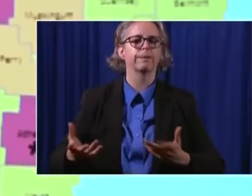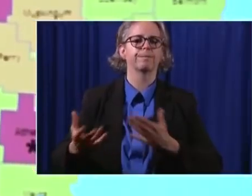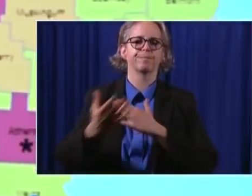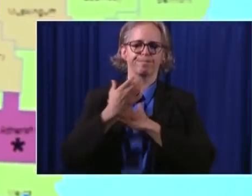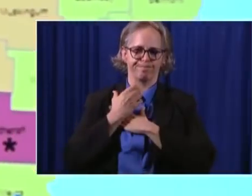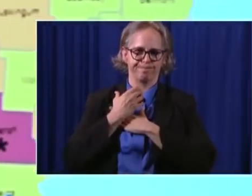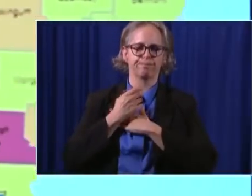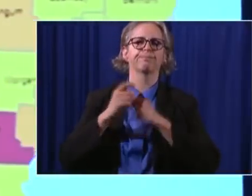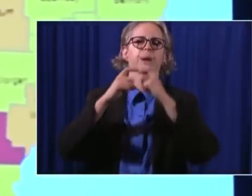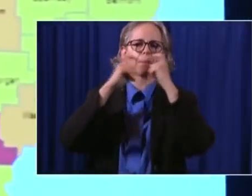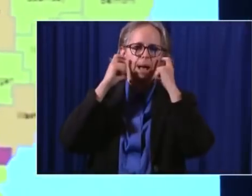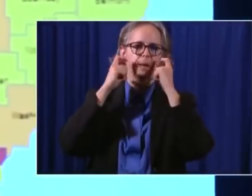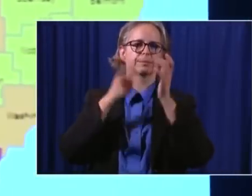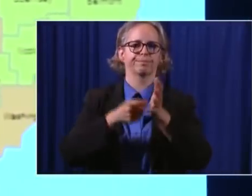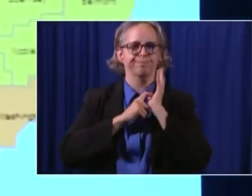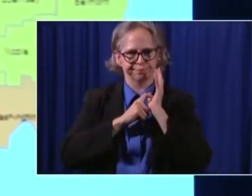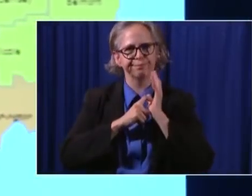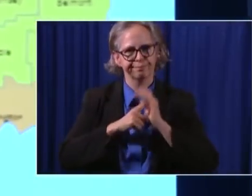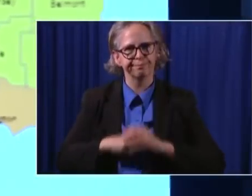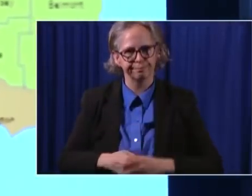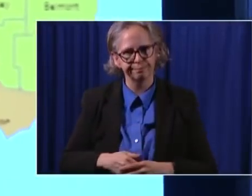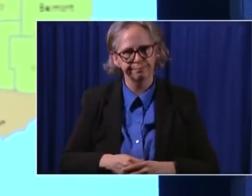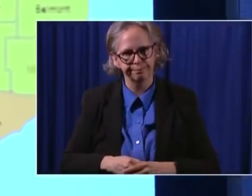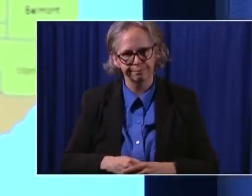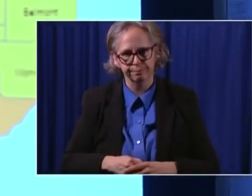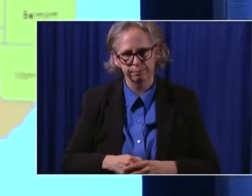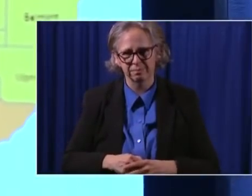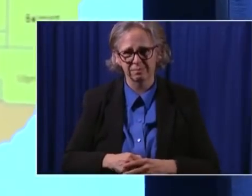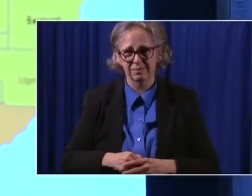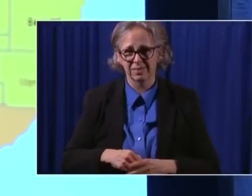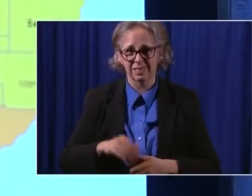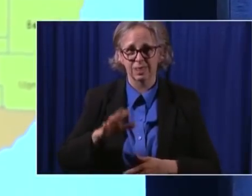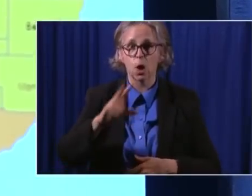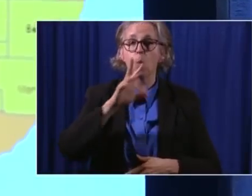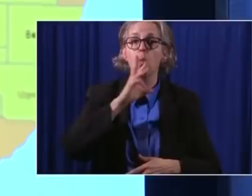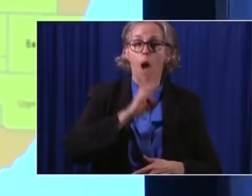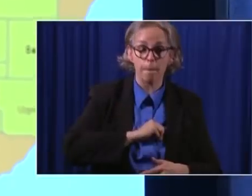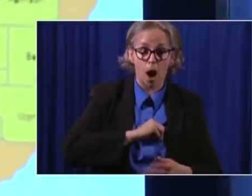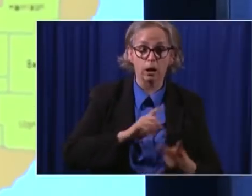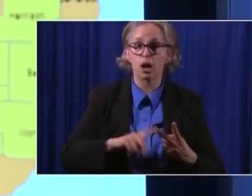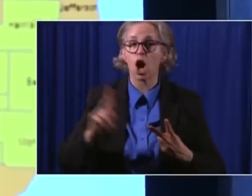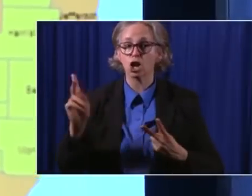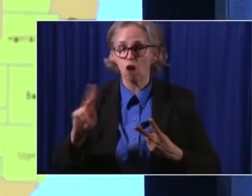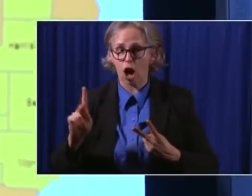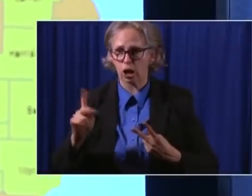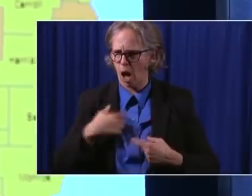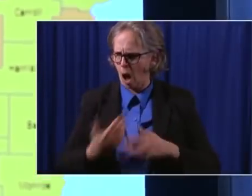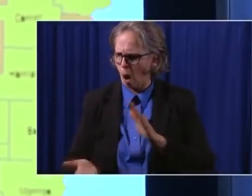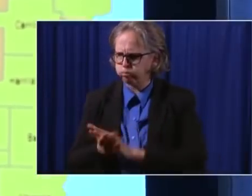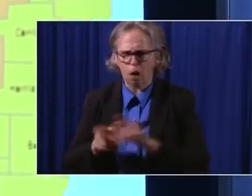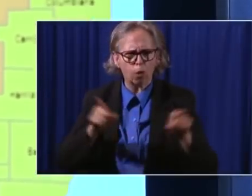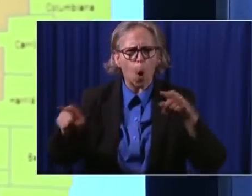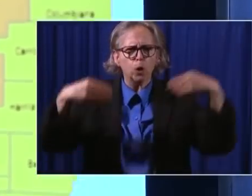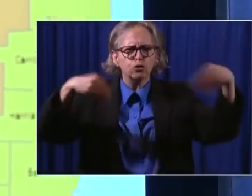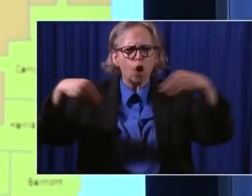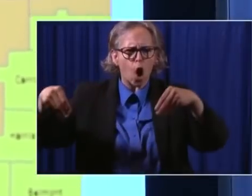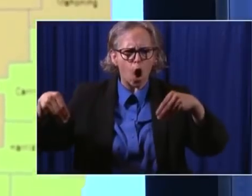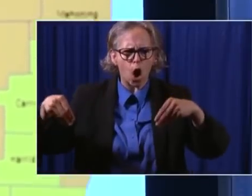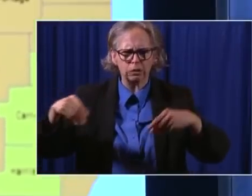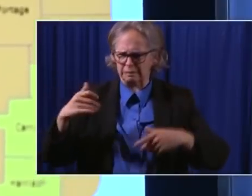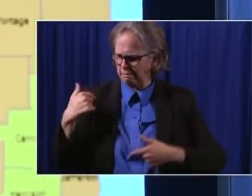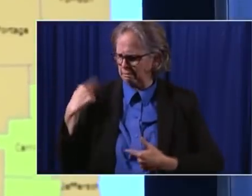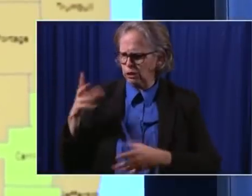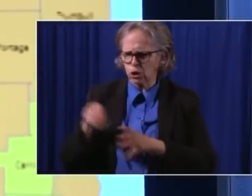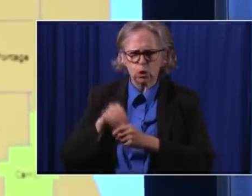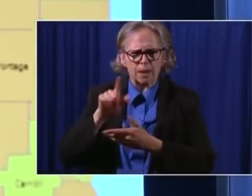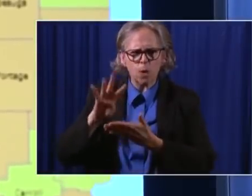a shout out for Walmart and Kroger, and there may be more I may have missed, but just in the last day, they have all required masks to